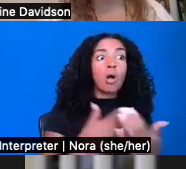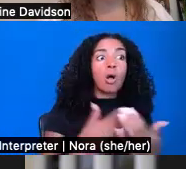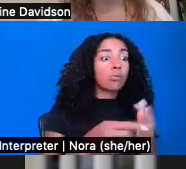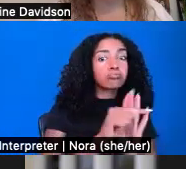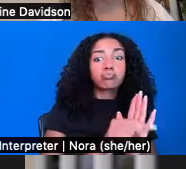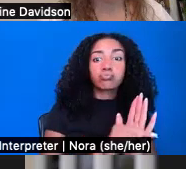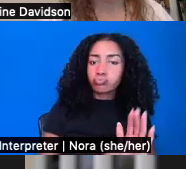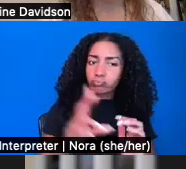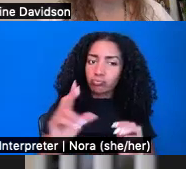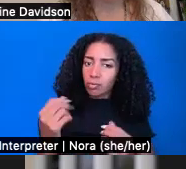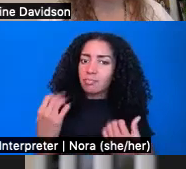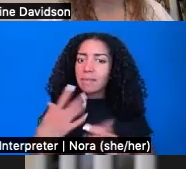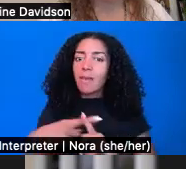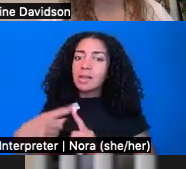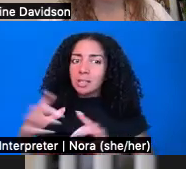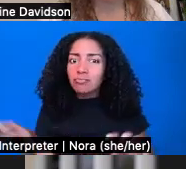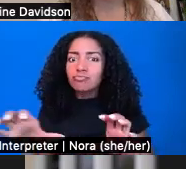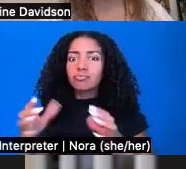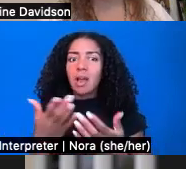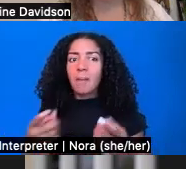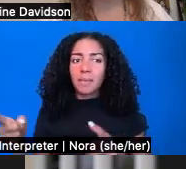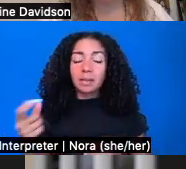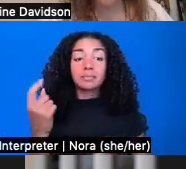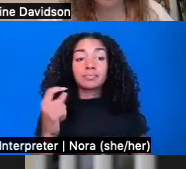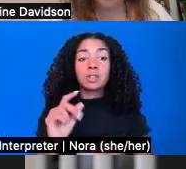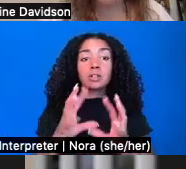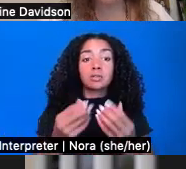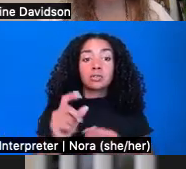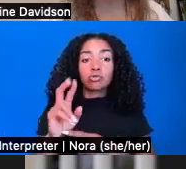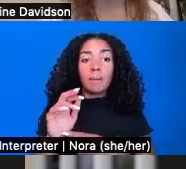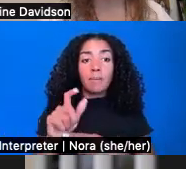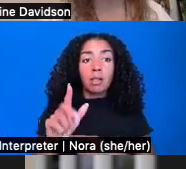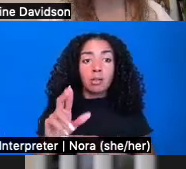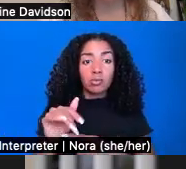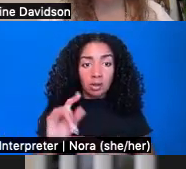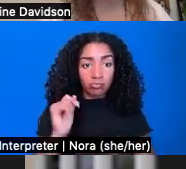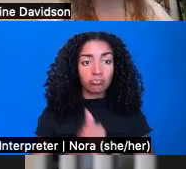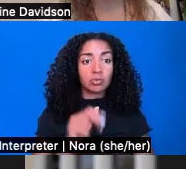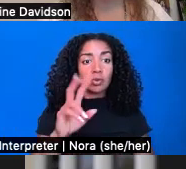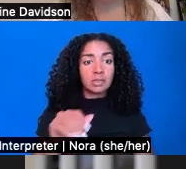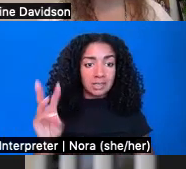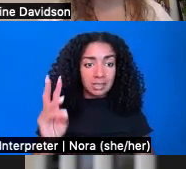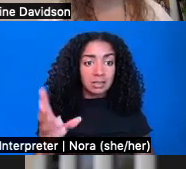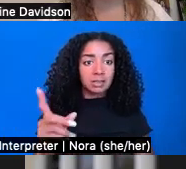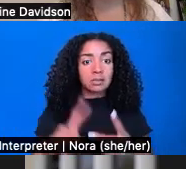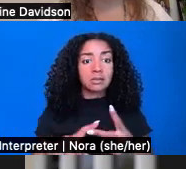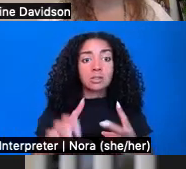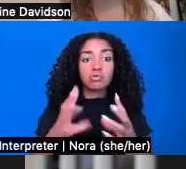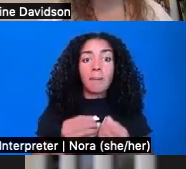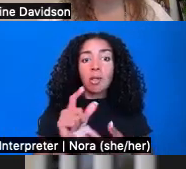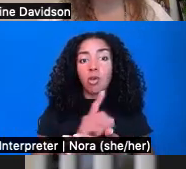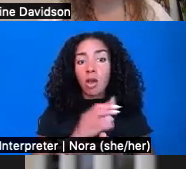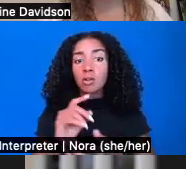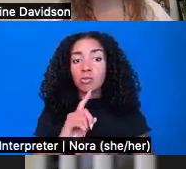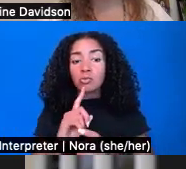The tribal unit was established in 2006. The Tribal Law and Order Act got passed in 2010. We'll be talking a lot more about the Tribal Law and